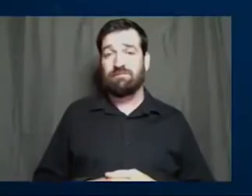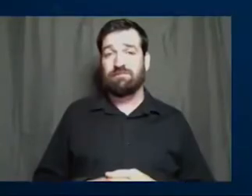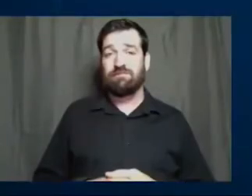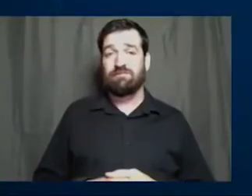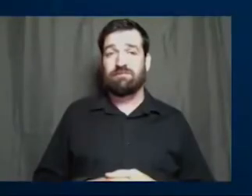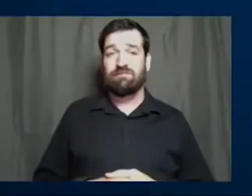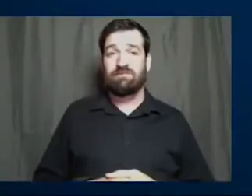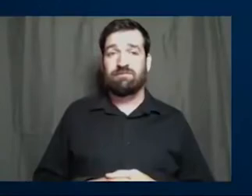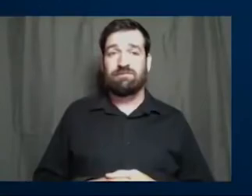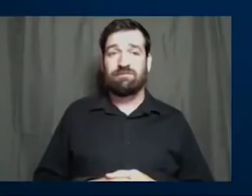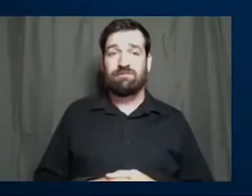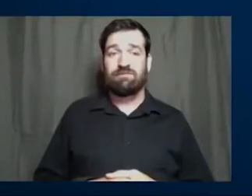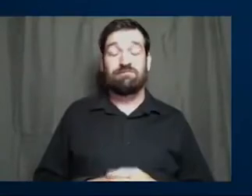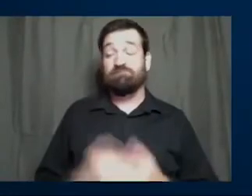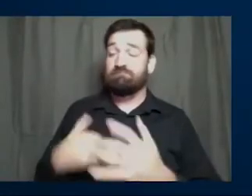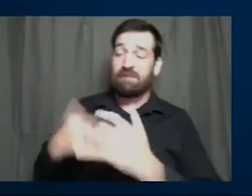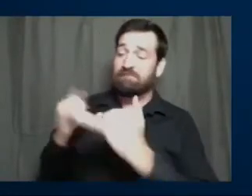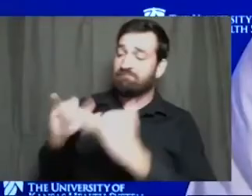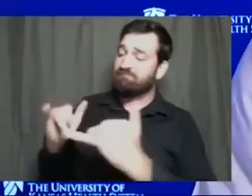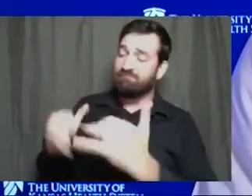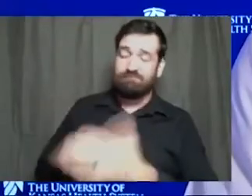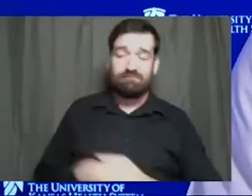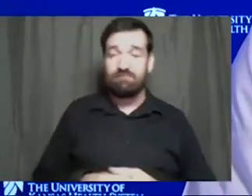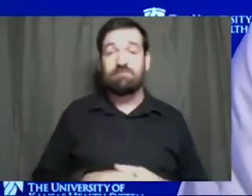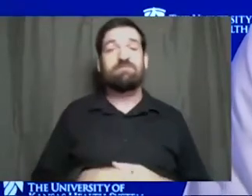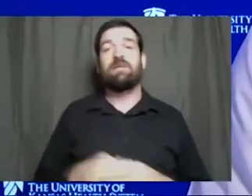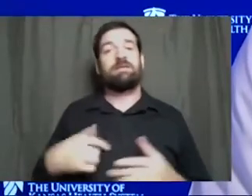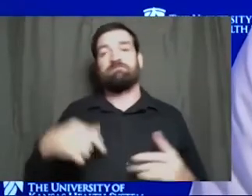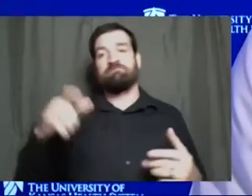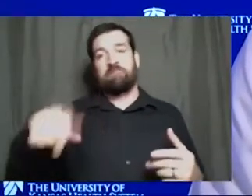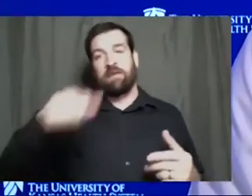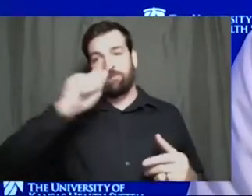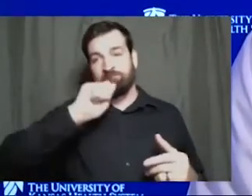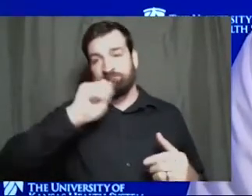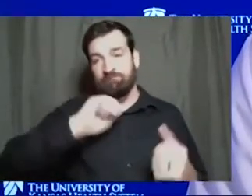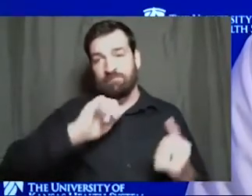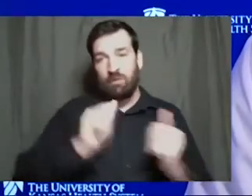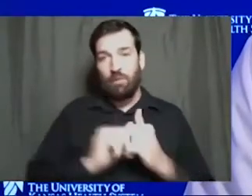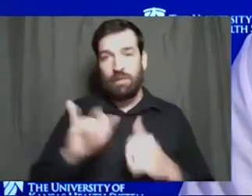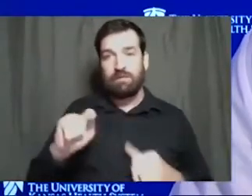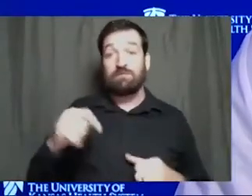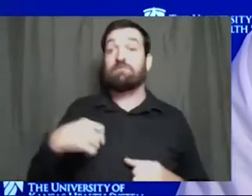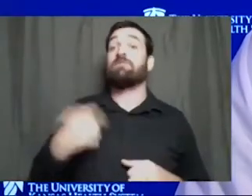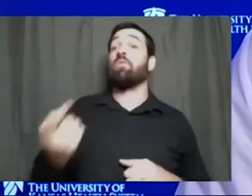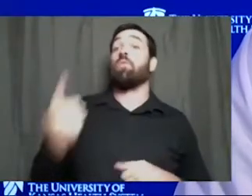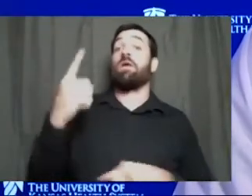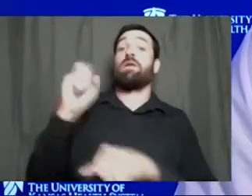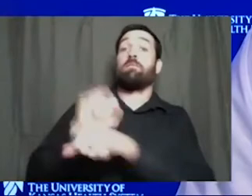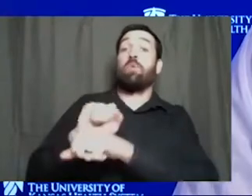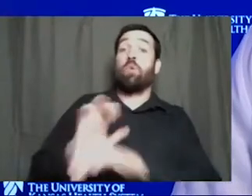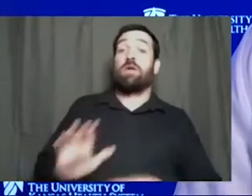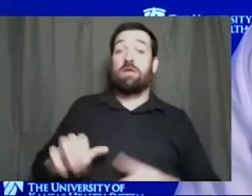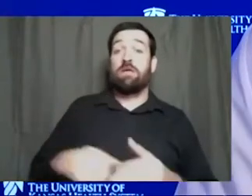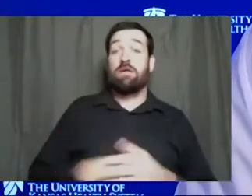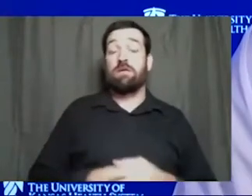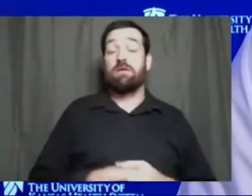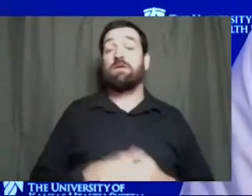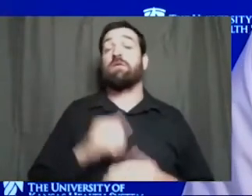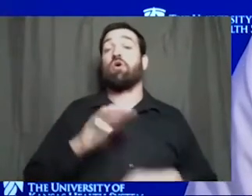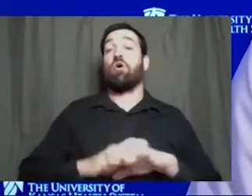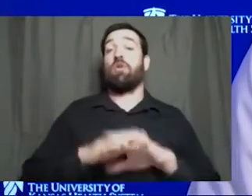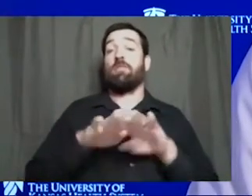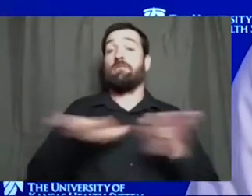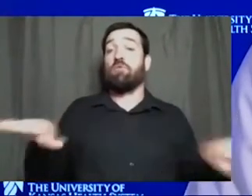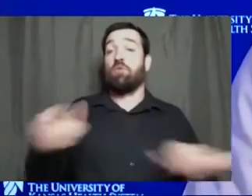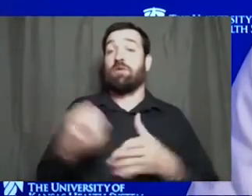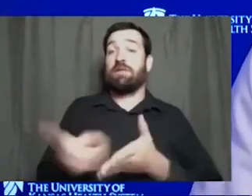I'm with you, though. You know, I had to deal with this. There was an employee on the floors last week who I had to